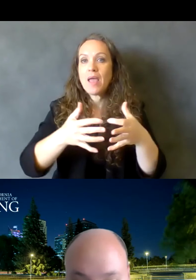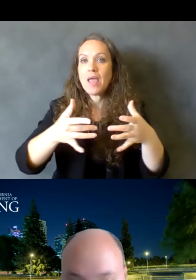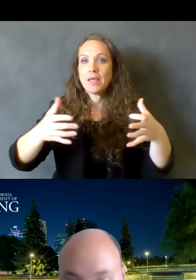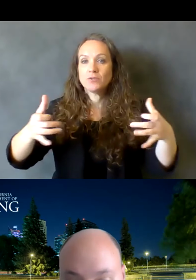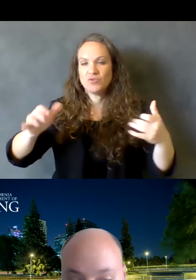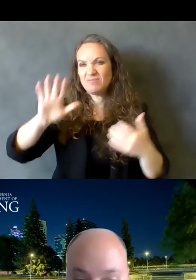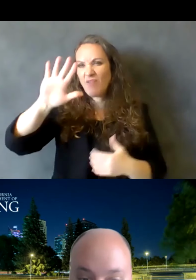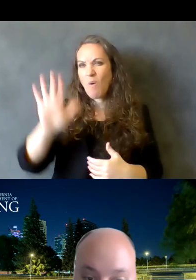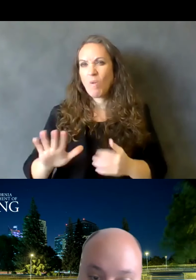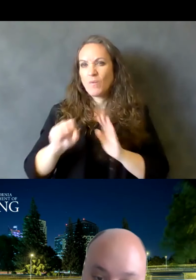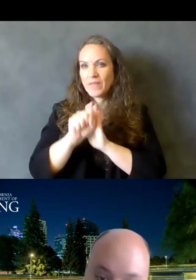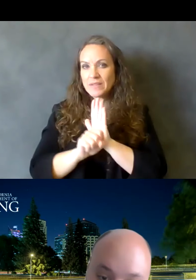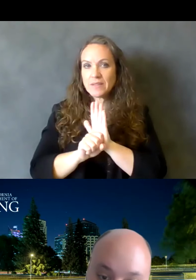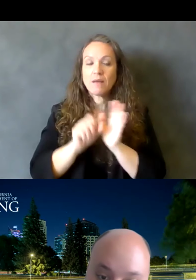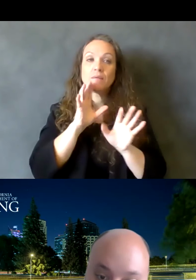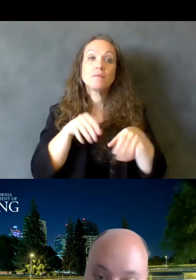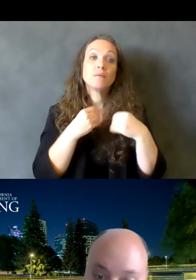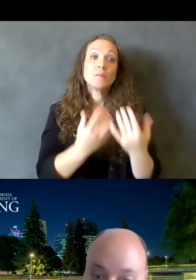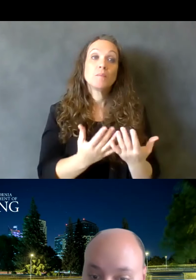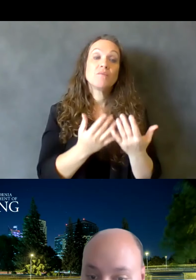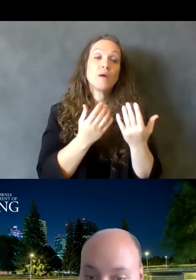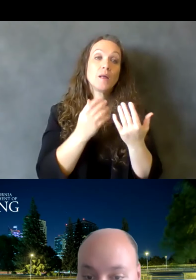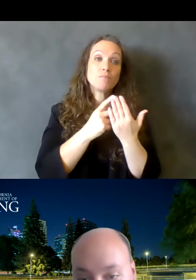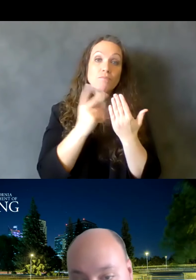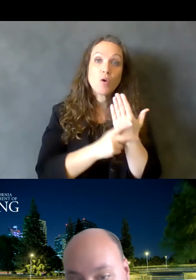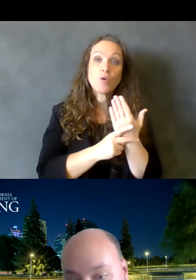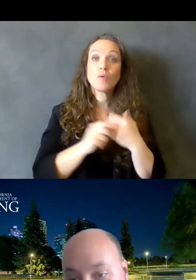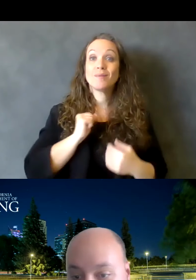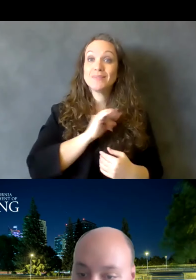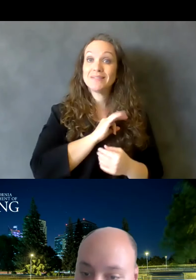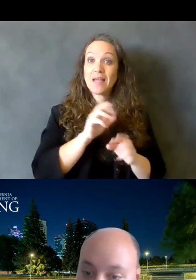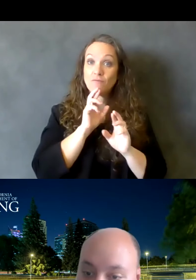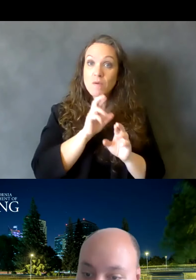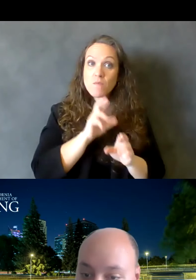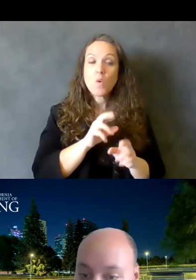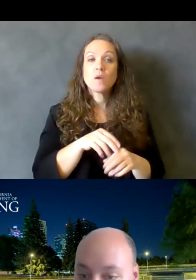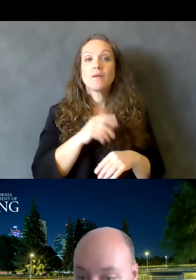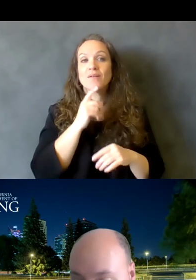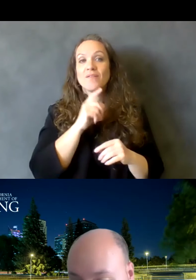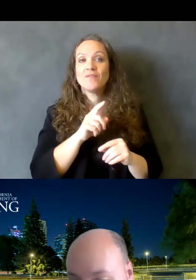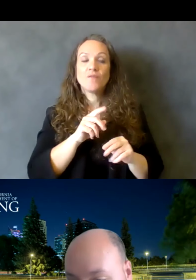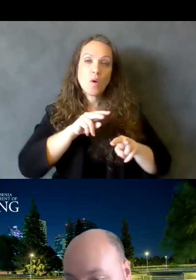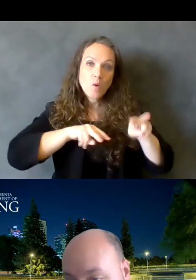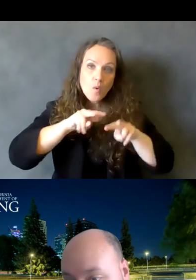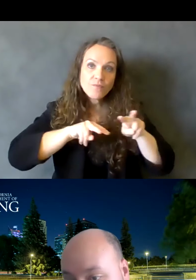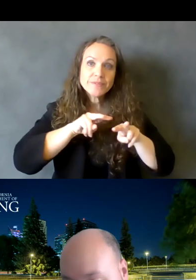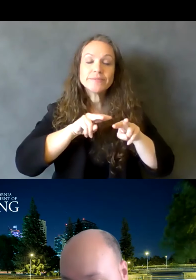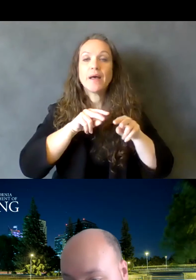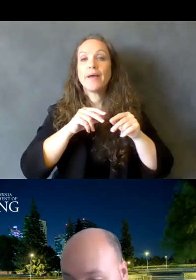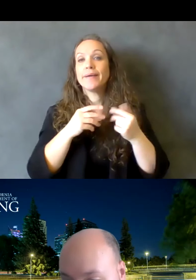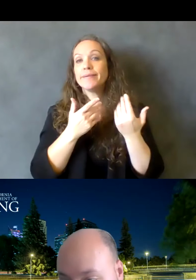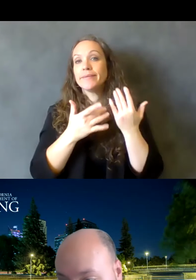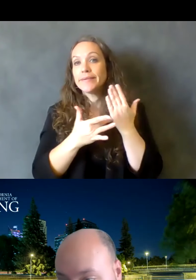also provide program and support staffing needed to maintain oversight, monitoring, compliance, technical assistance, and